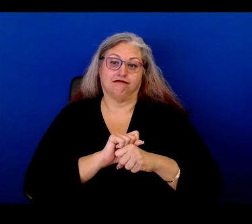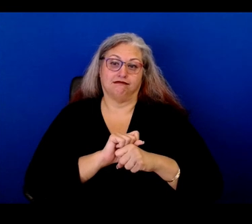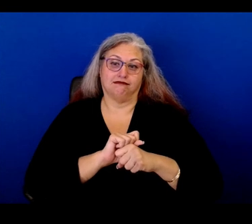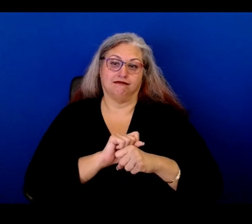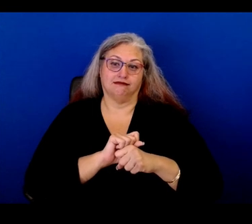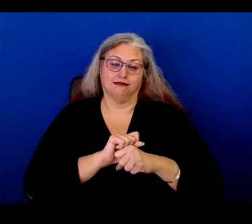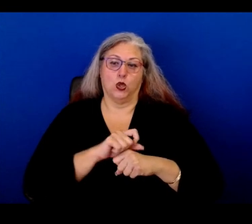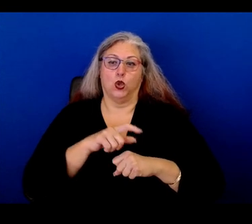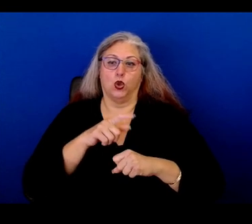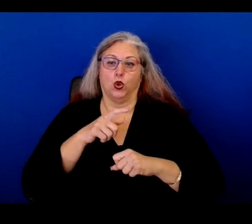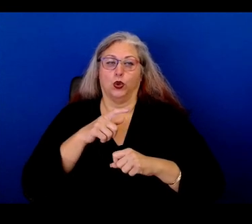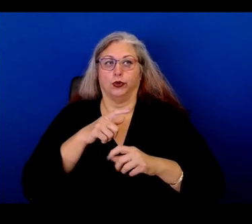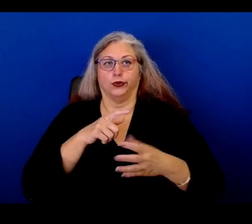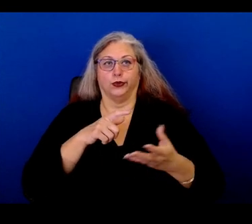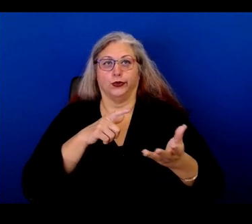who,